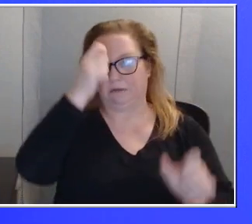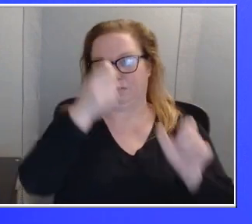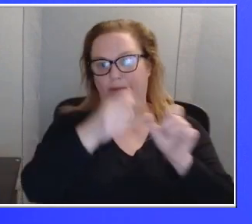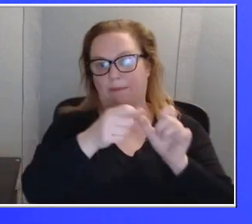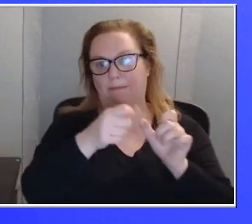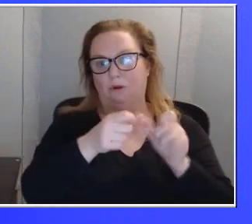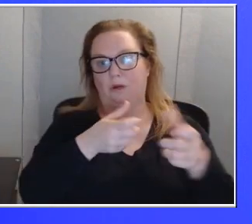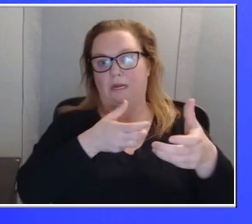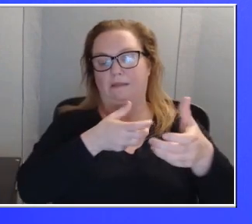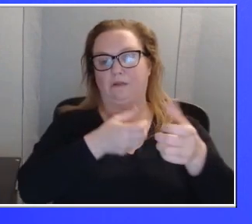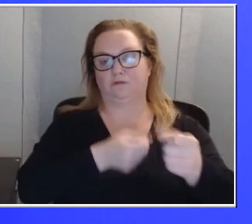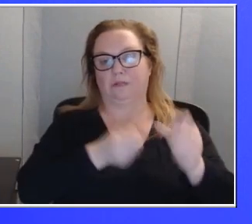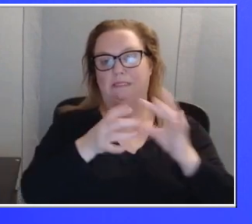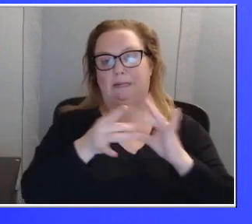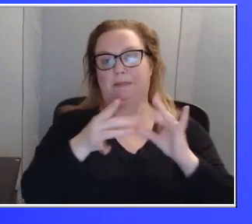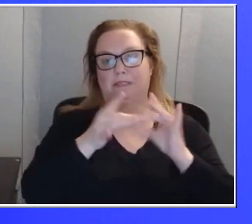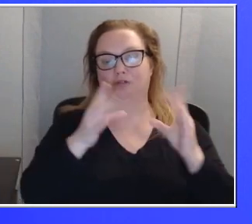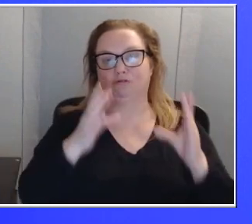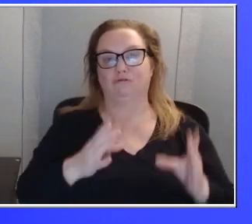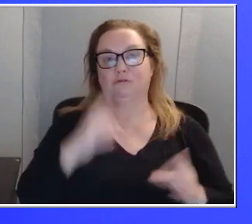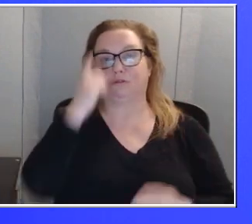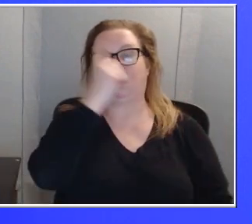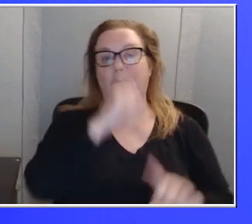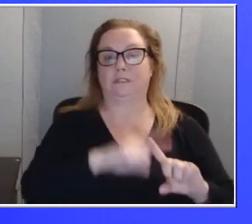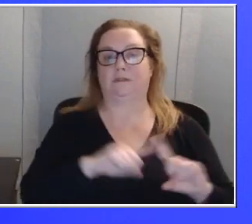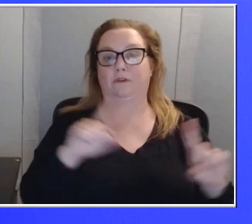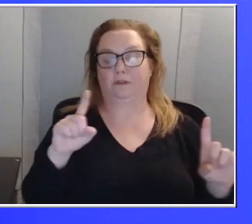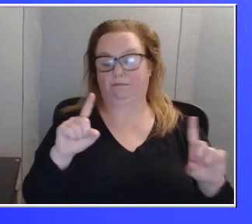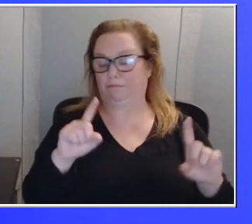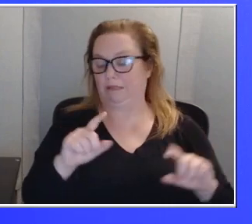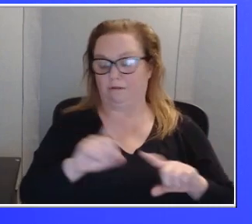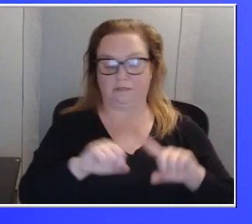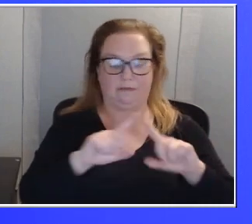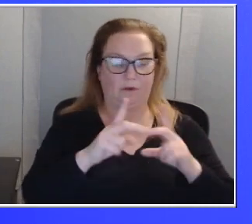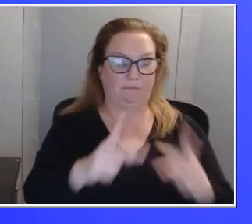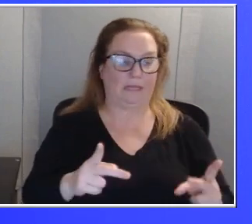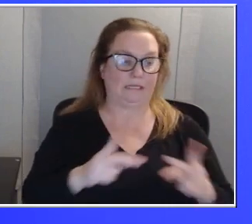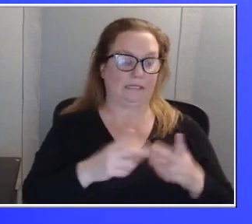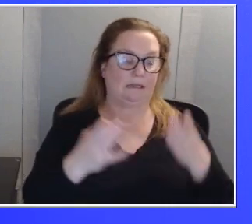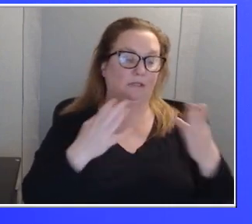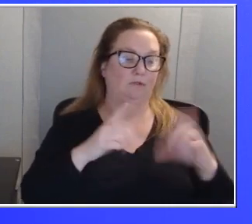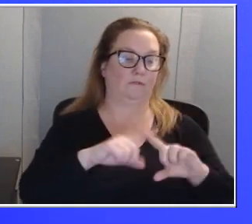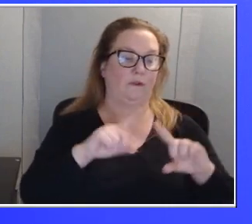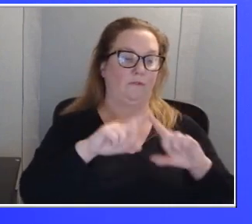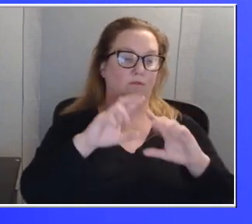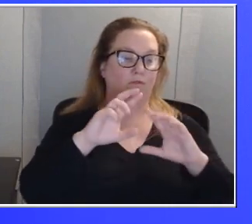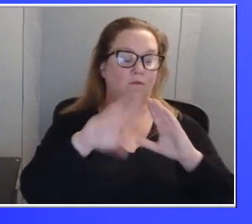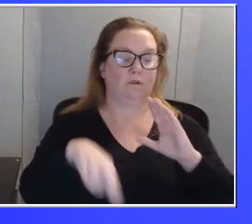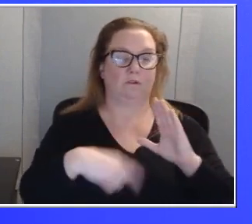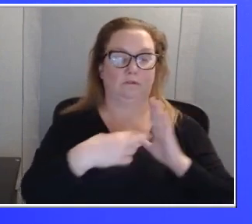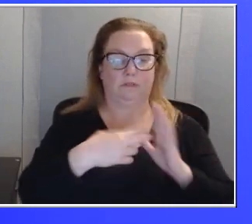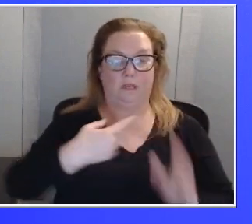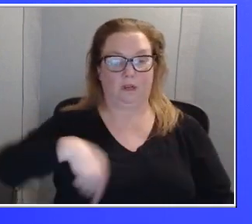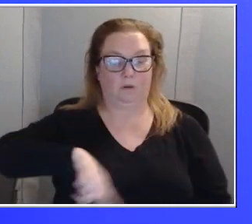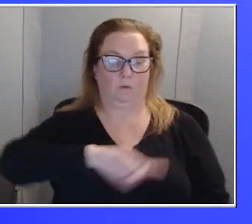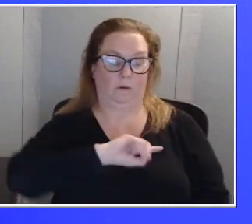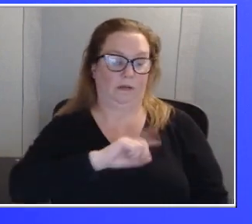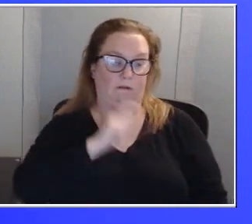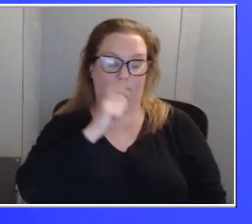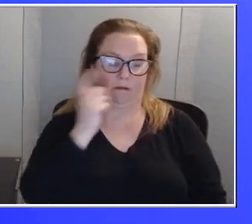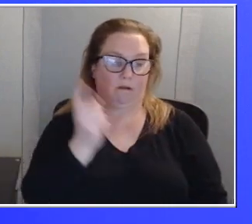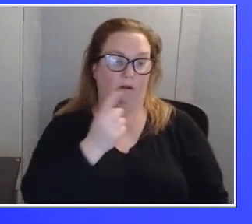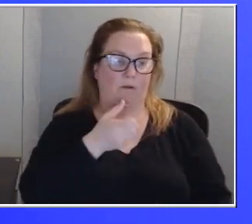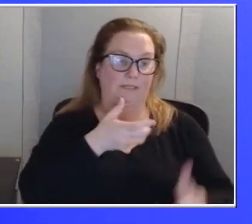trusted messengers look different, are in different places, serve different roles, and that we aren't always the